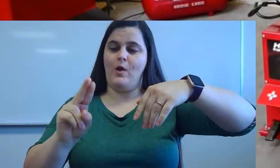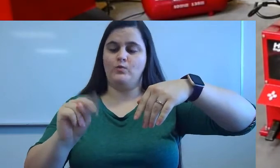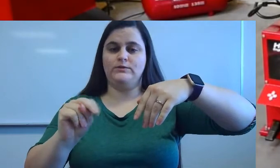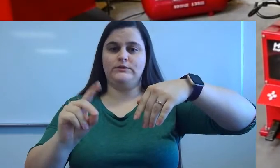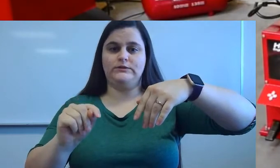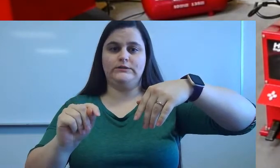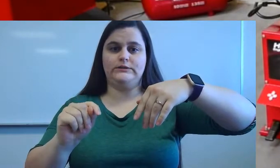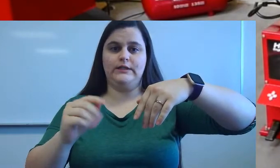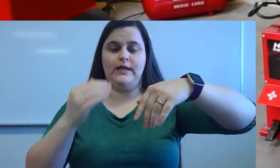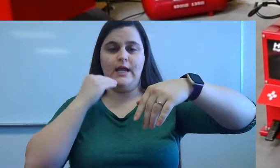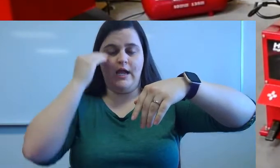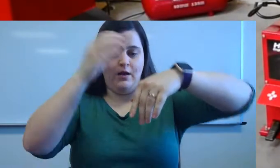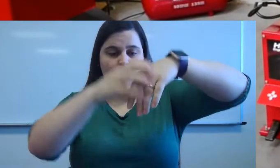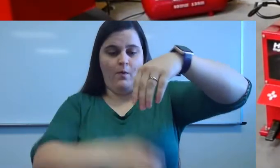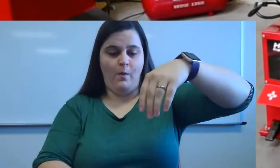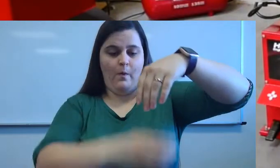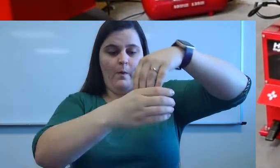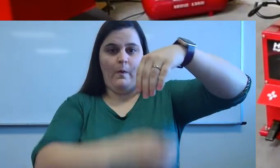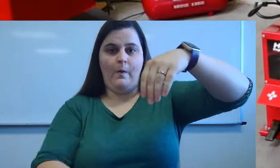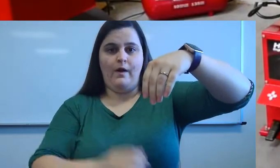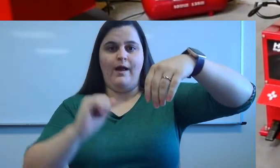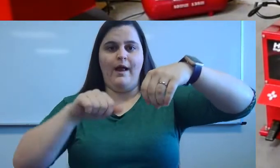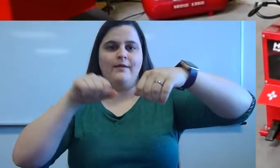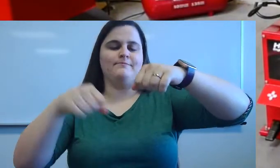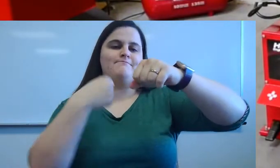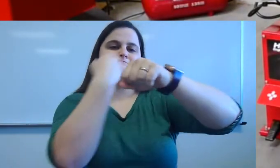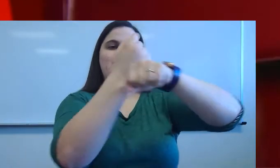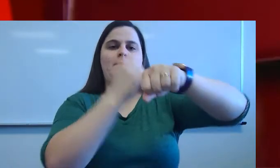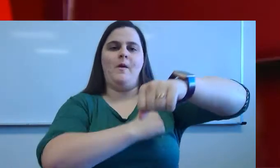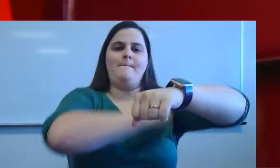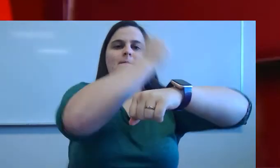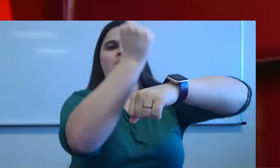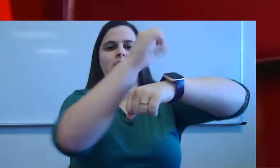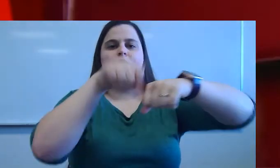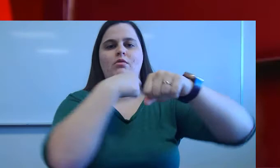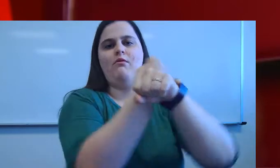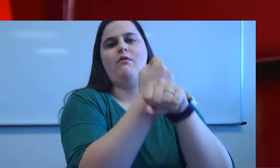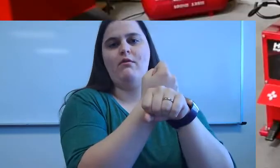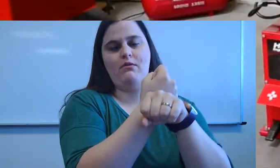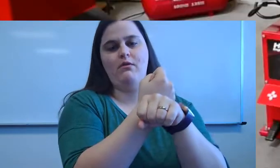we can position it and lock it in place. There's a sticker for that as well.